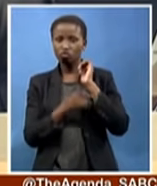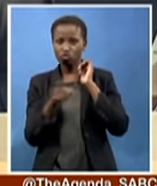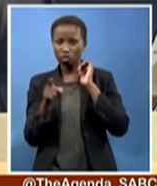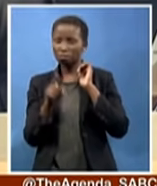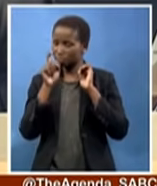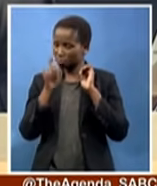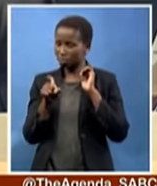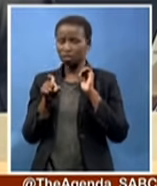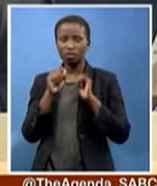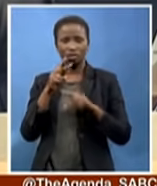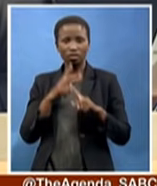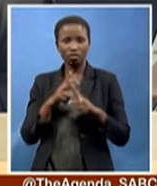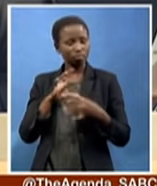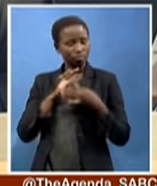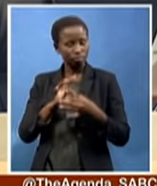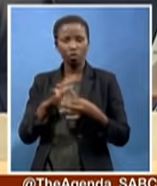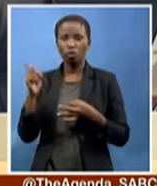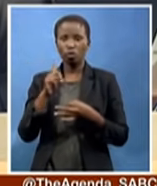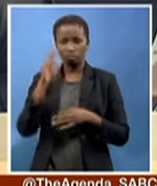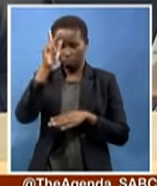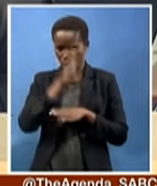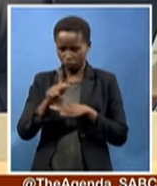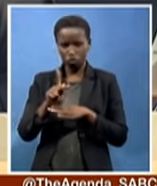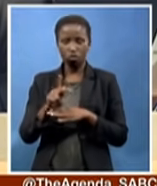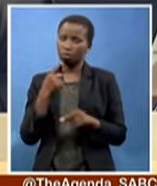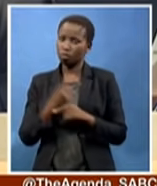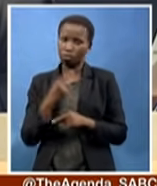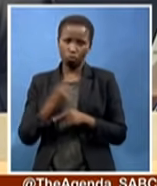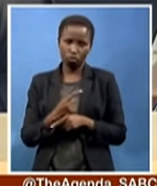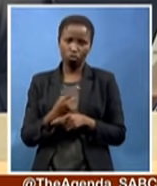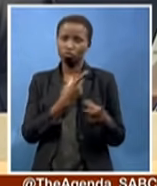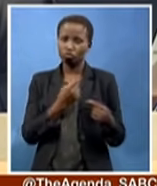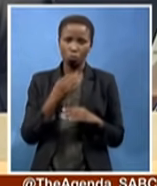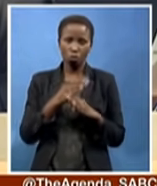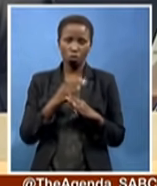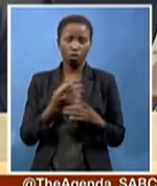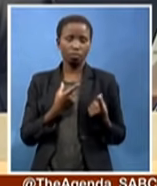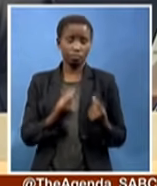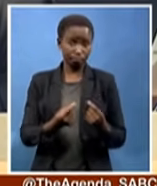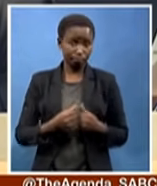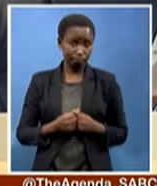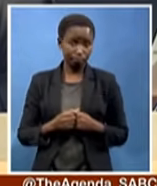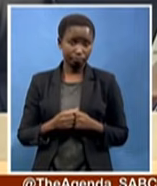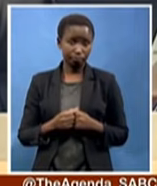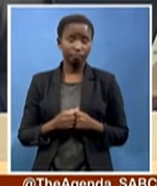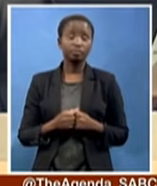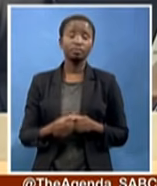competence. This is reflected in our earliest policy pronouncement,